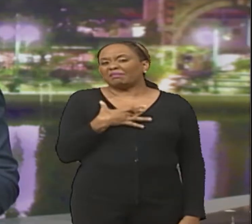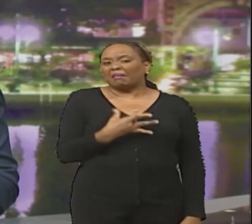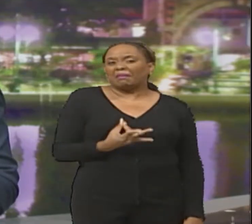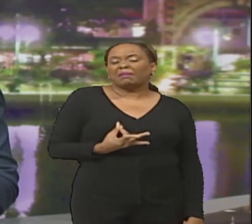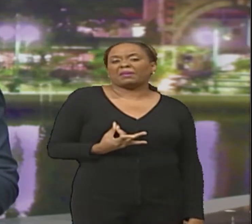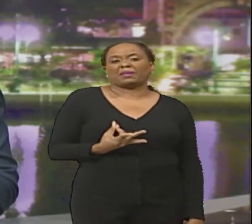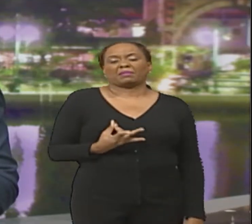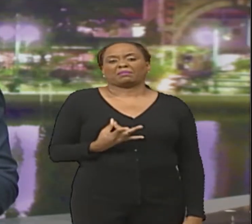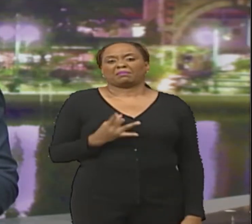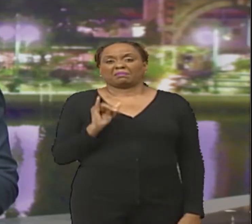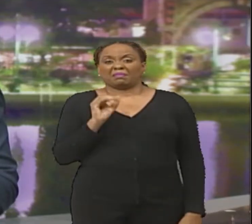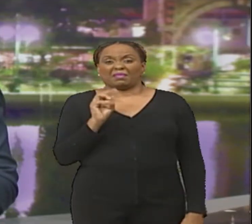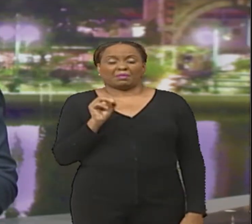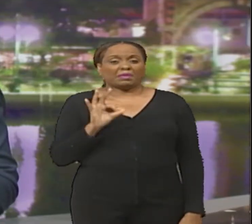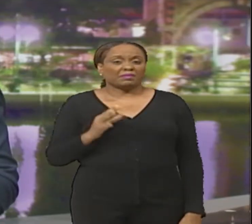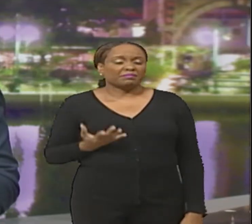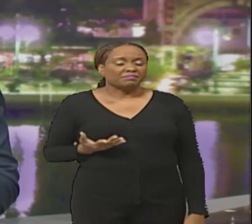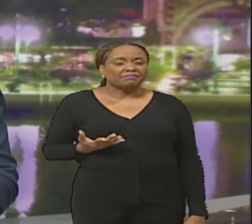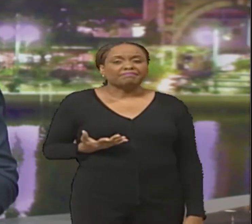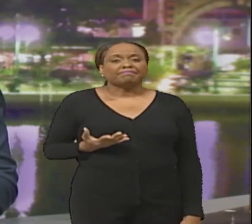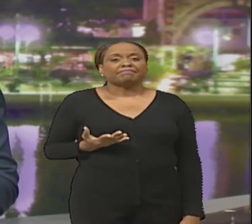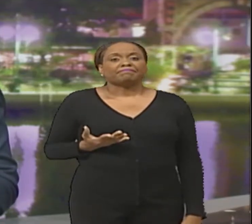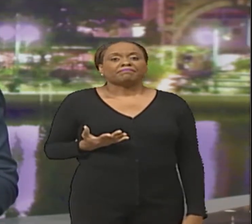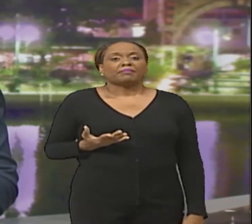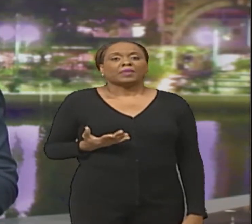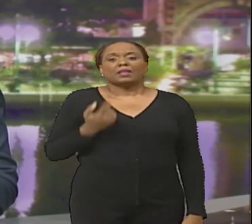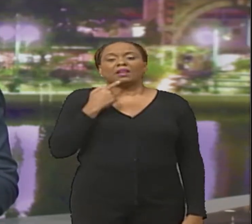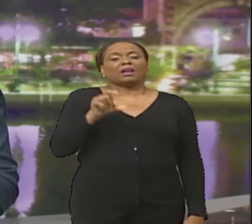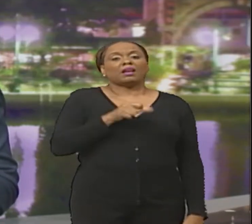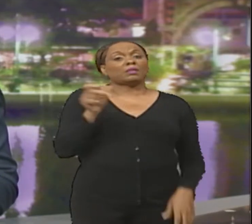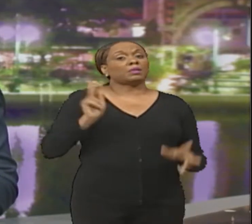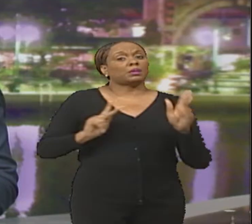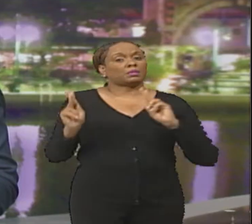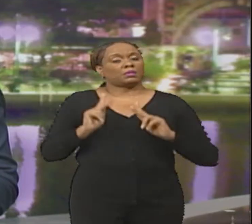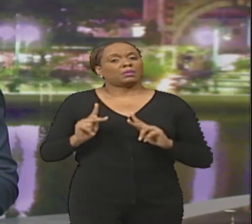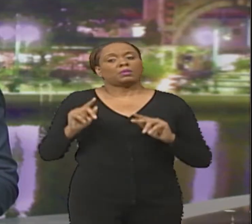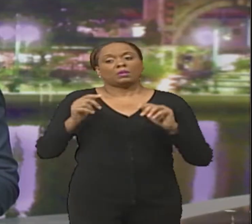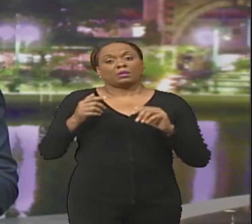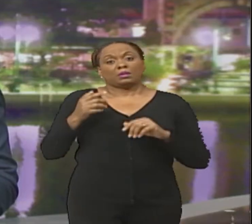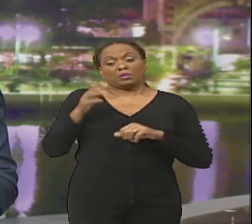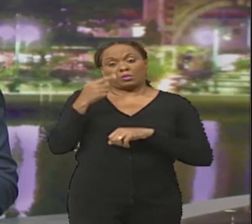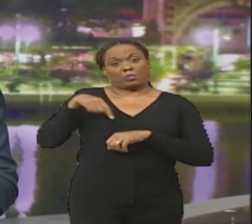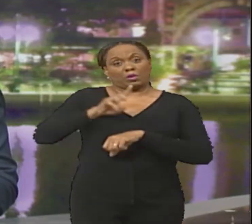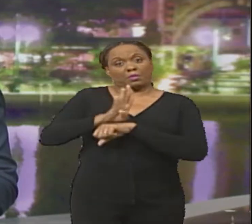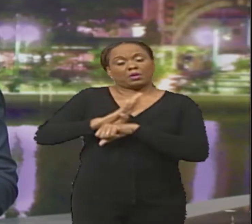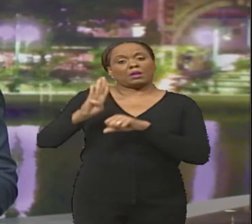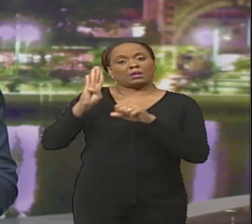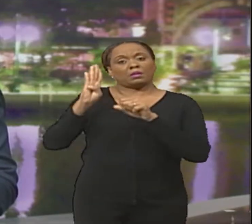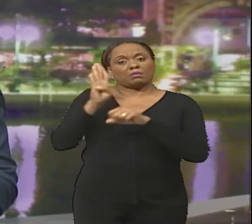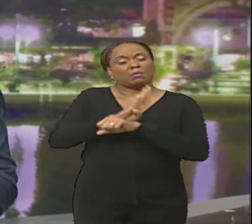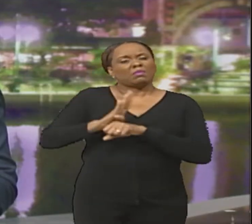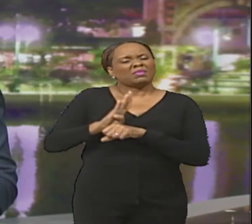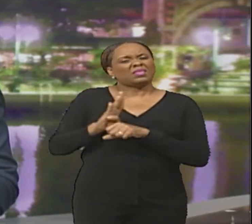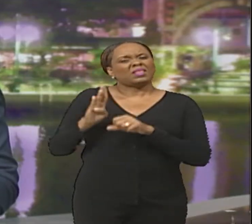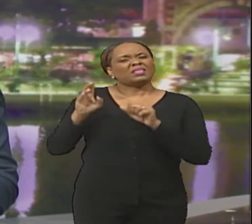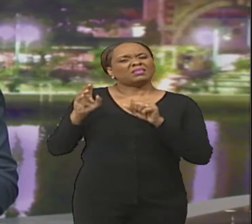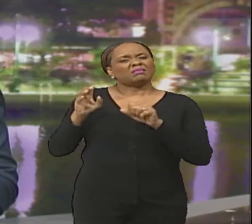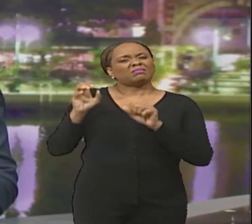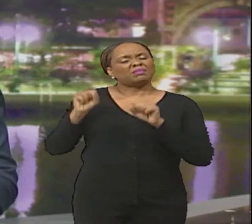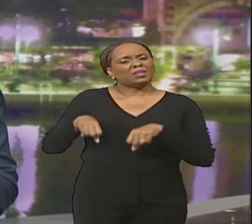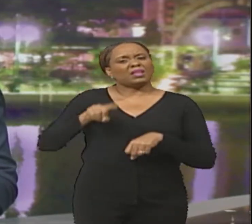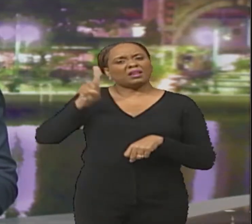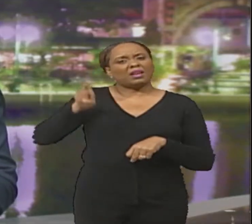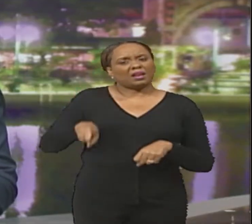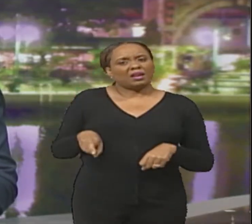says he is not a fan of the IMF. He says there were other donors outside of the fund, as well as the Inter-American Development Bank, that